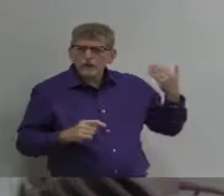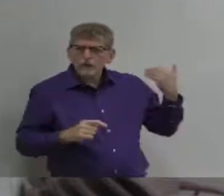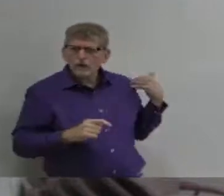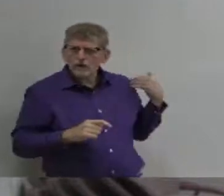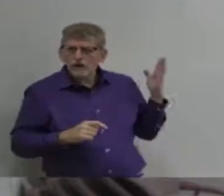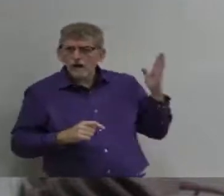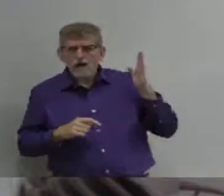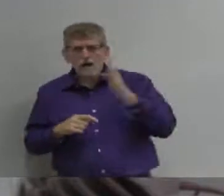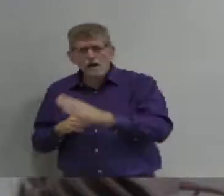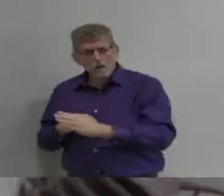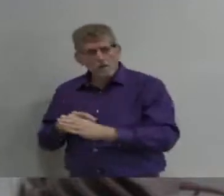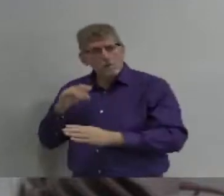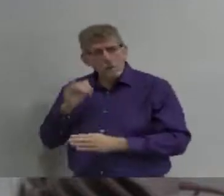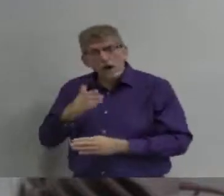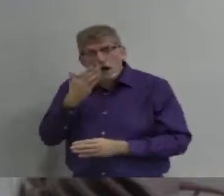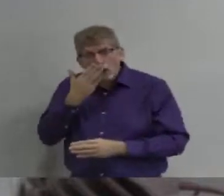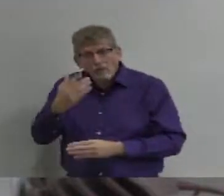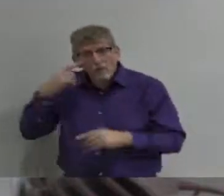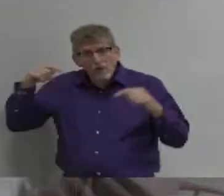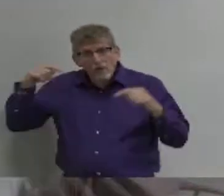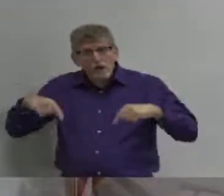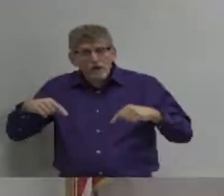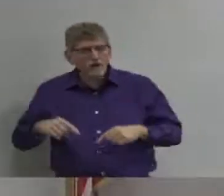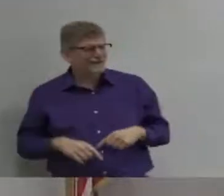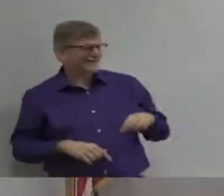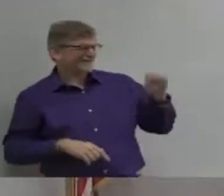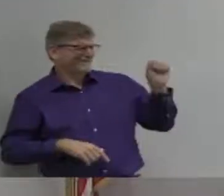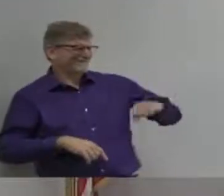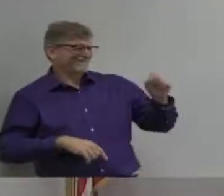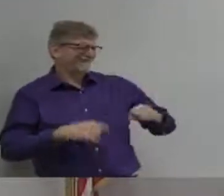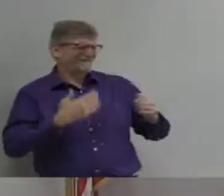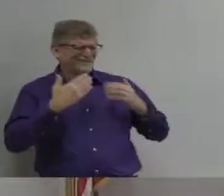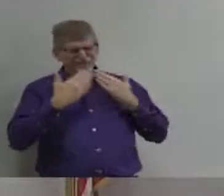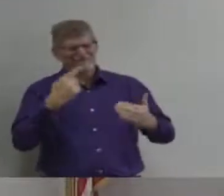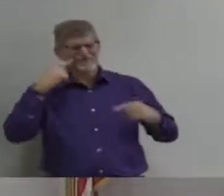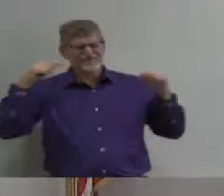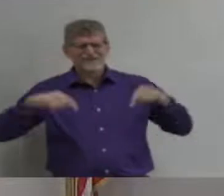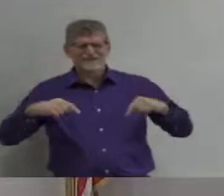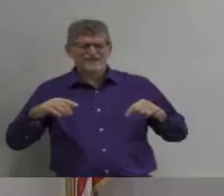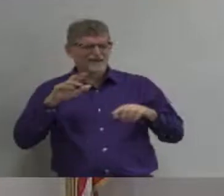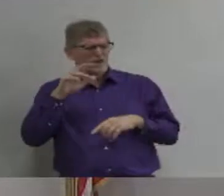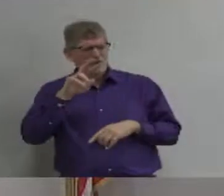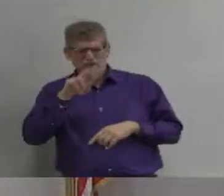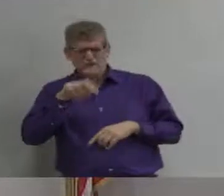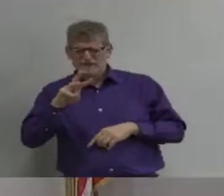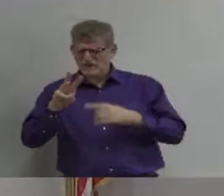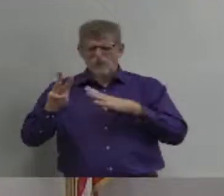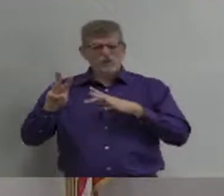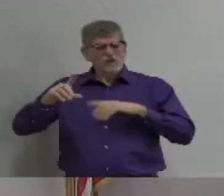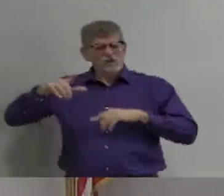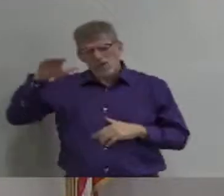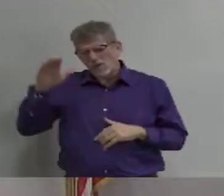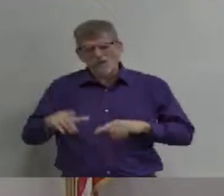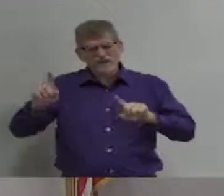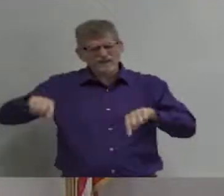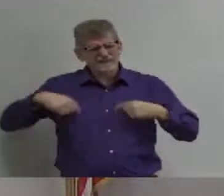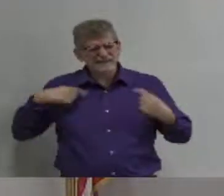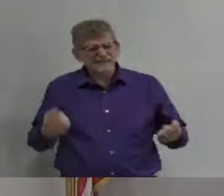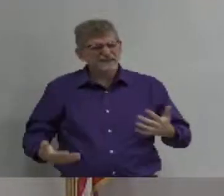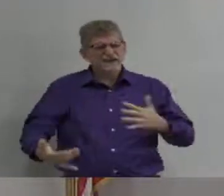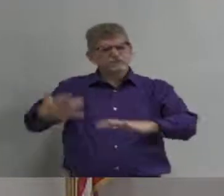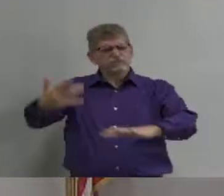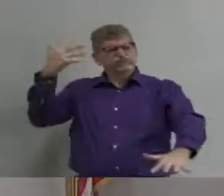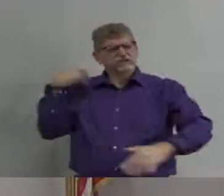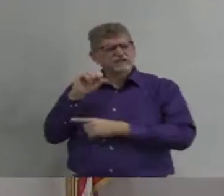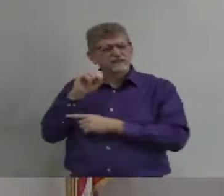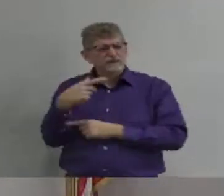county as well? Yeah, absolutely. That's a great sign. That is the lowest percent positivity, as you pointed out, since mid-September. And so